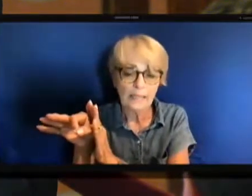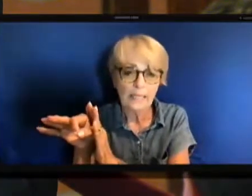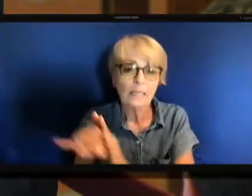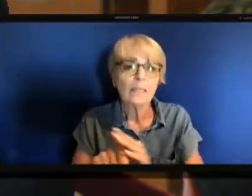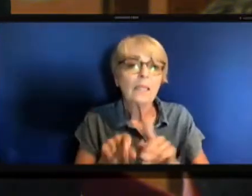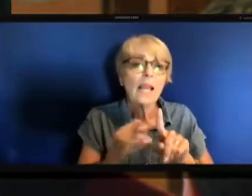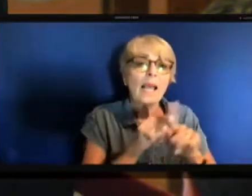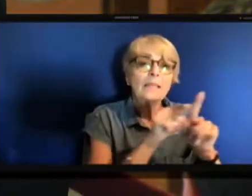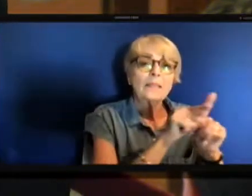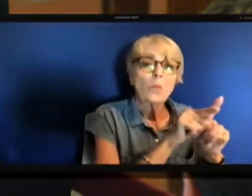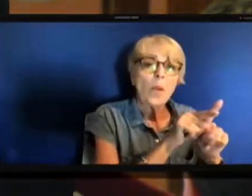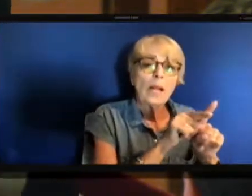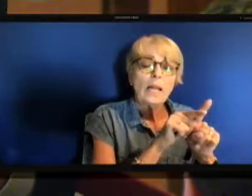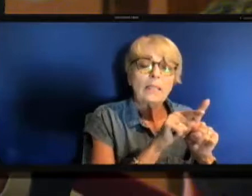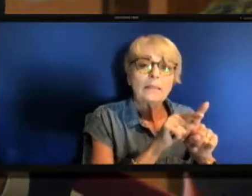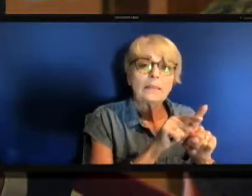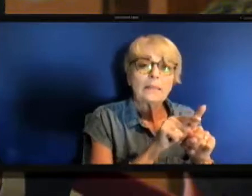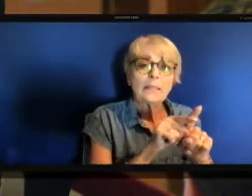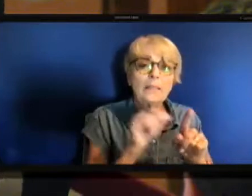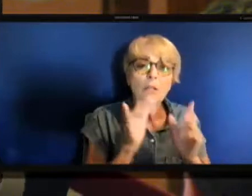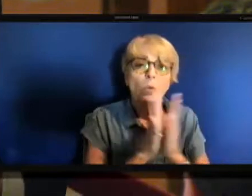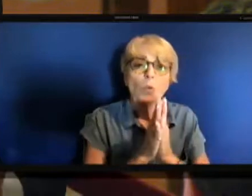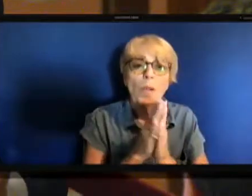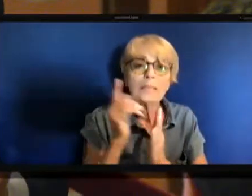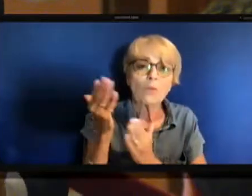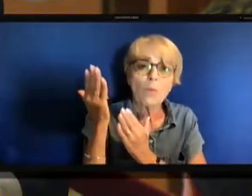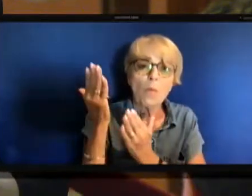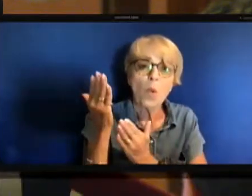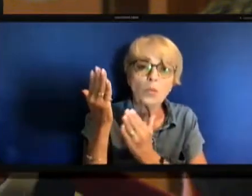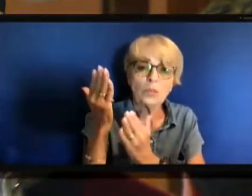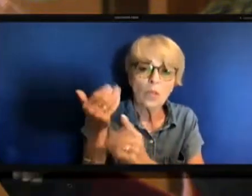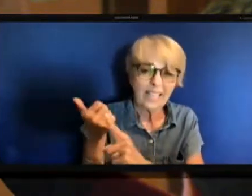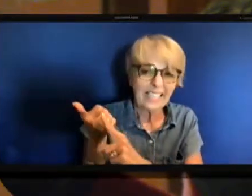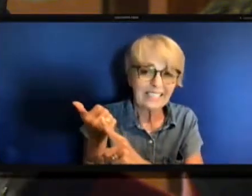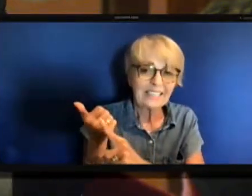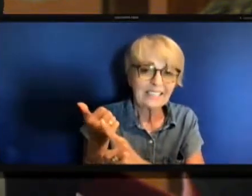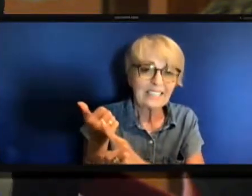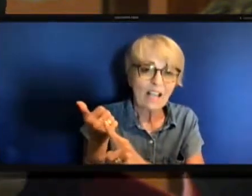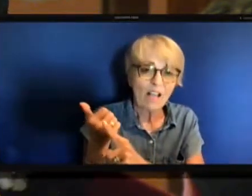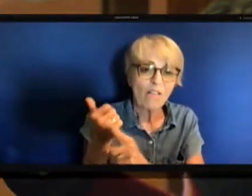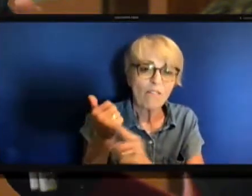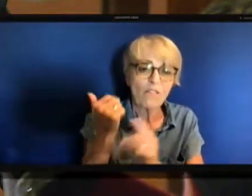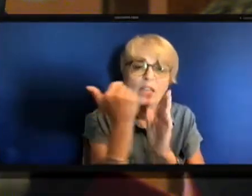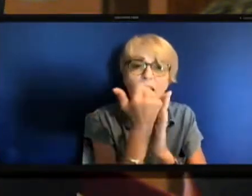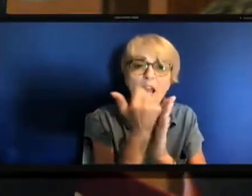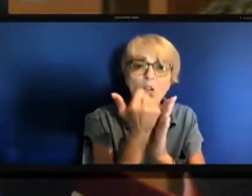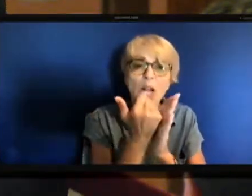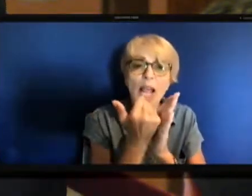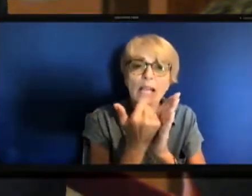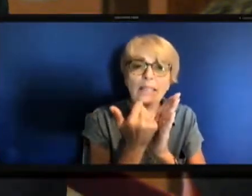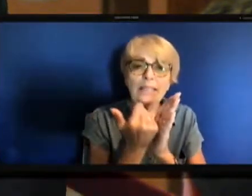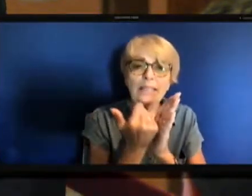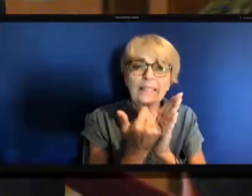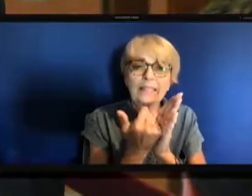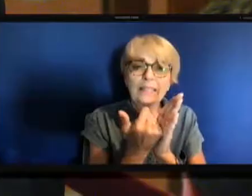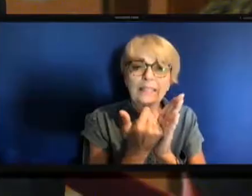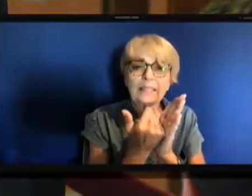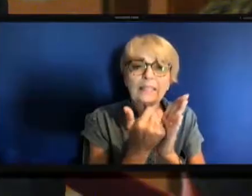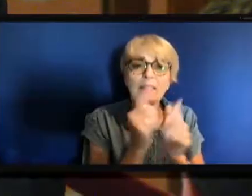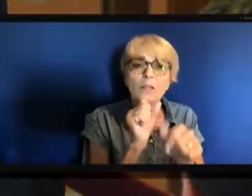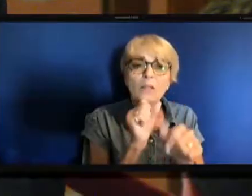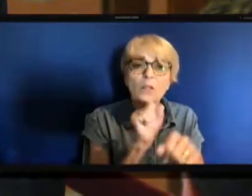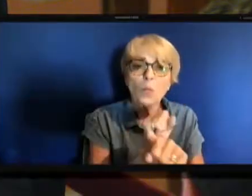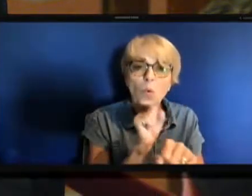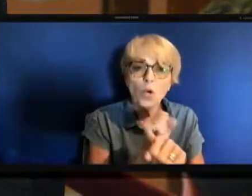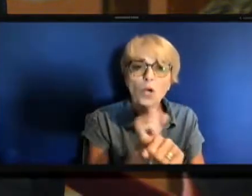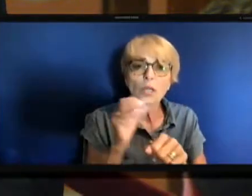as the request for proposals itself, right, which outlines what the scope of work was and what the evaluation criteria were,